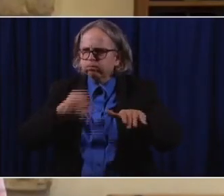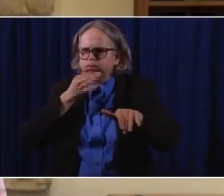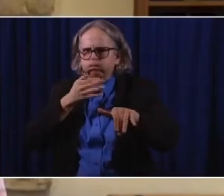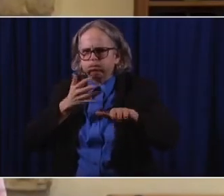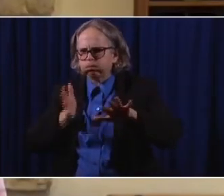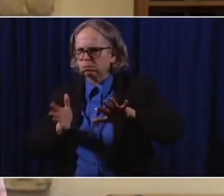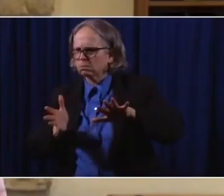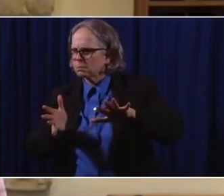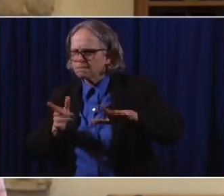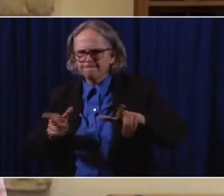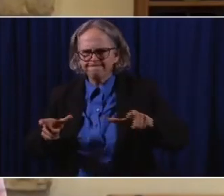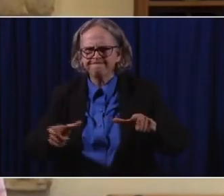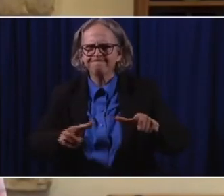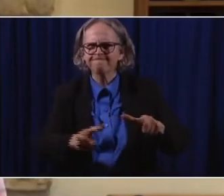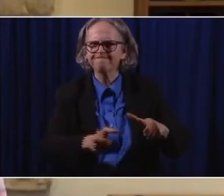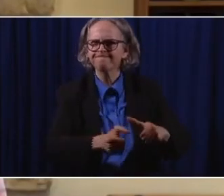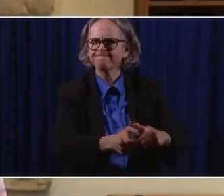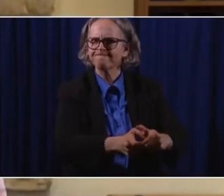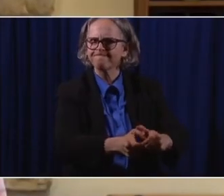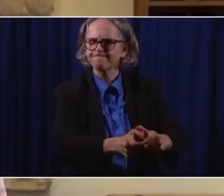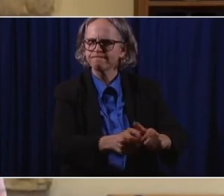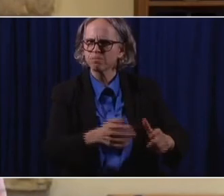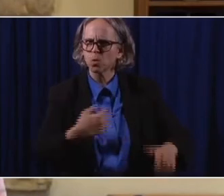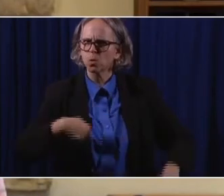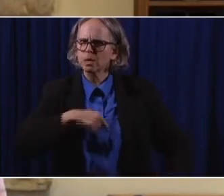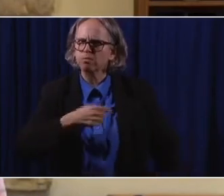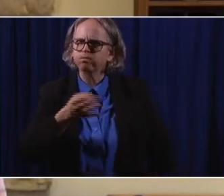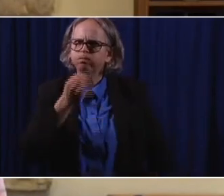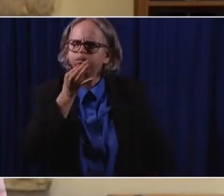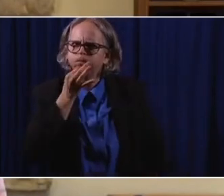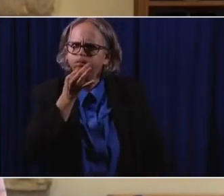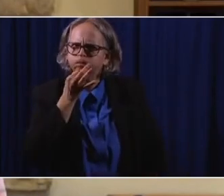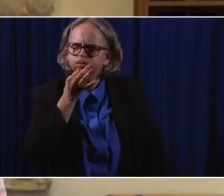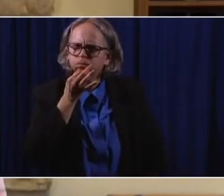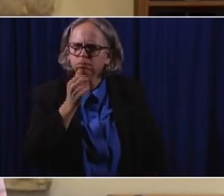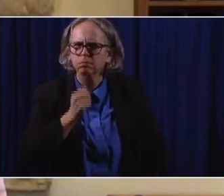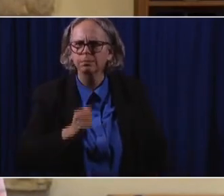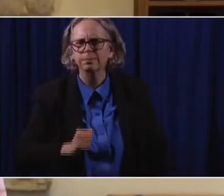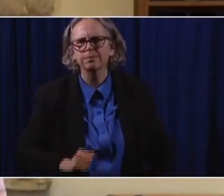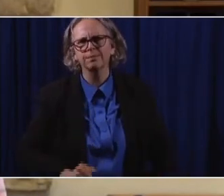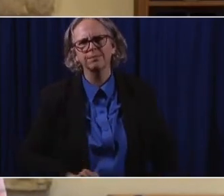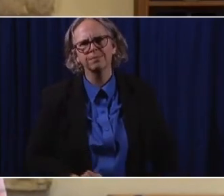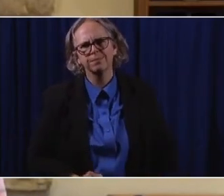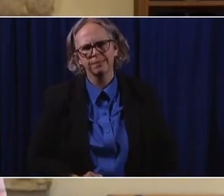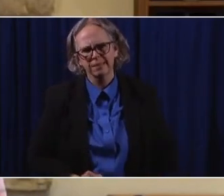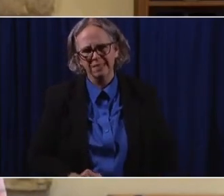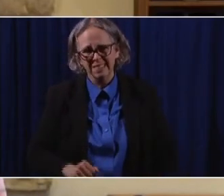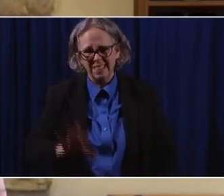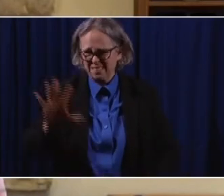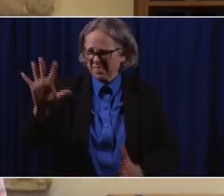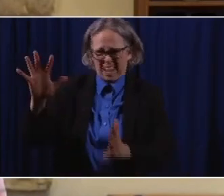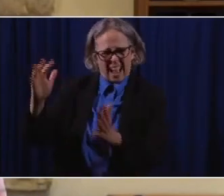We've certainly seen more deaths than we want, more cases than we want. But we're doing